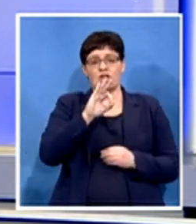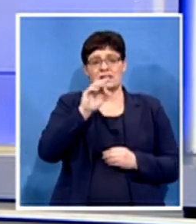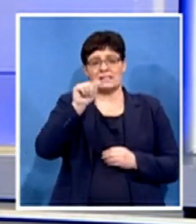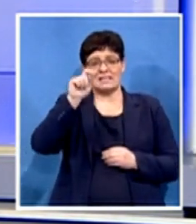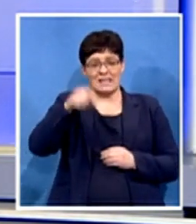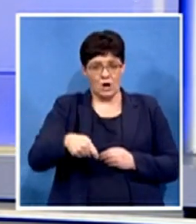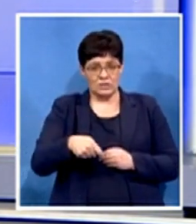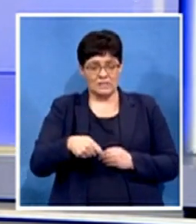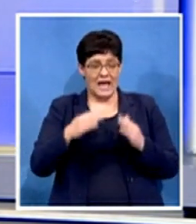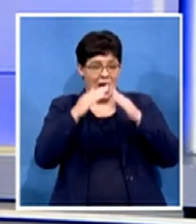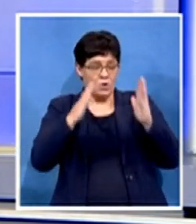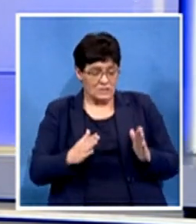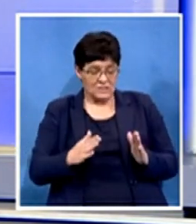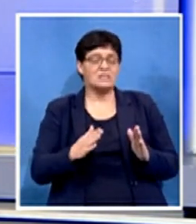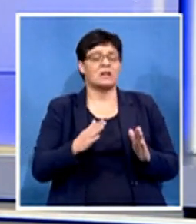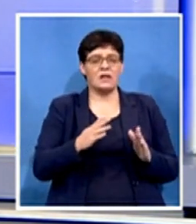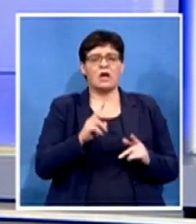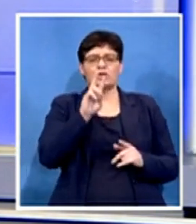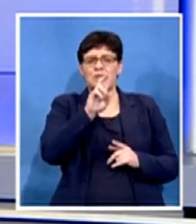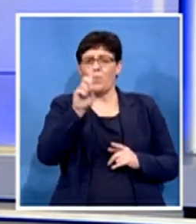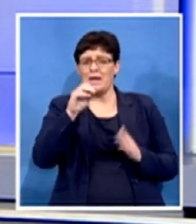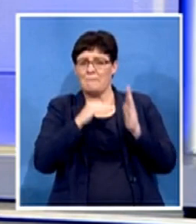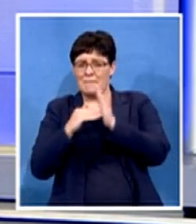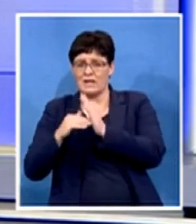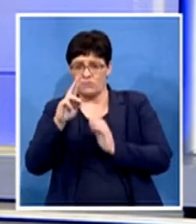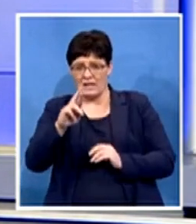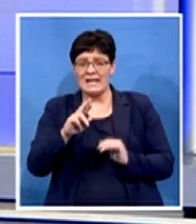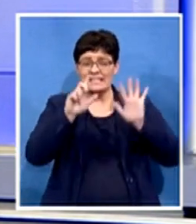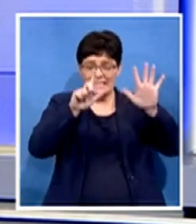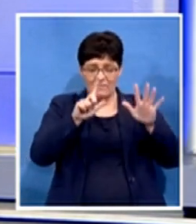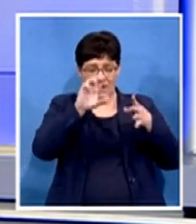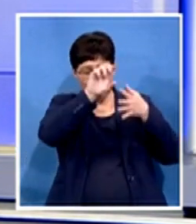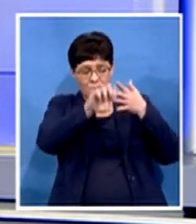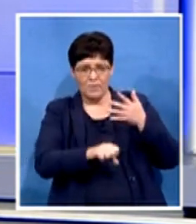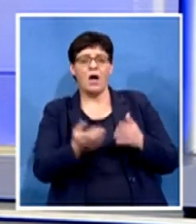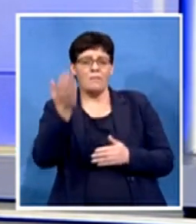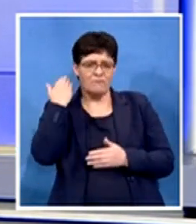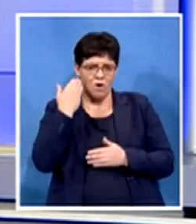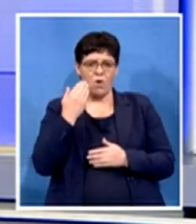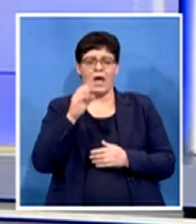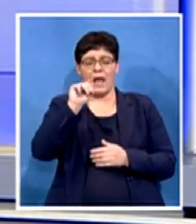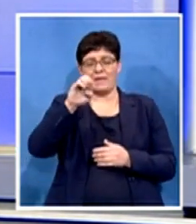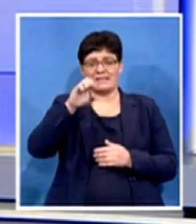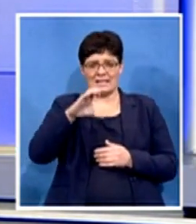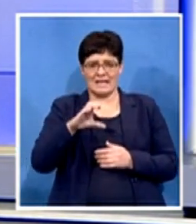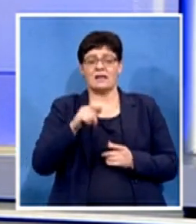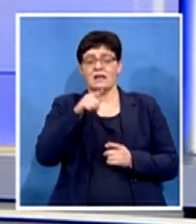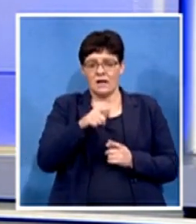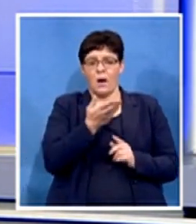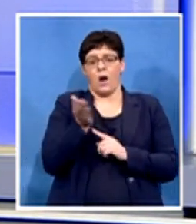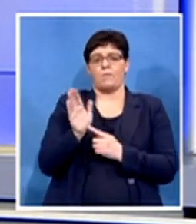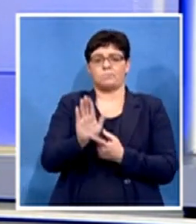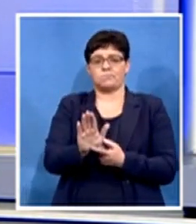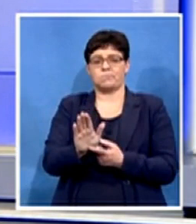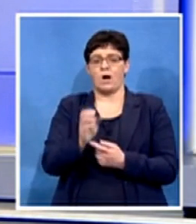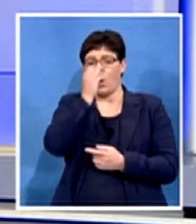21 million rand. Seven suspects, including former Free State Human Settlements MEC Olly, Mlamleli, appeared in the Bloemfontein Magistrate's Court on charges